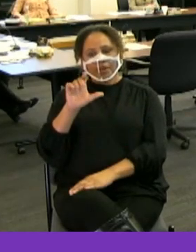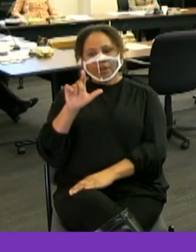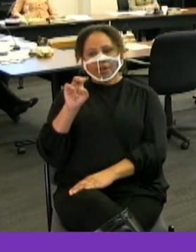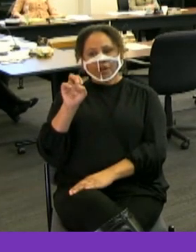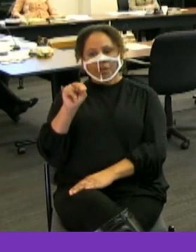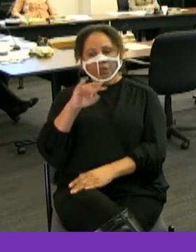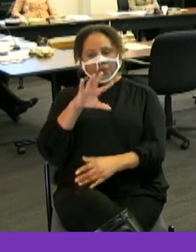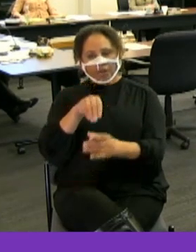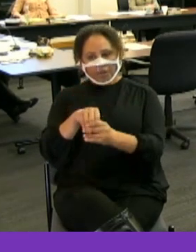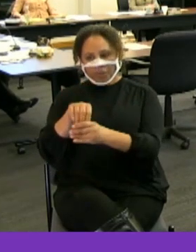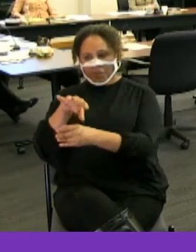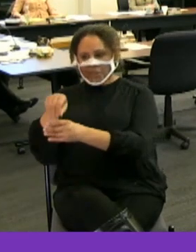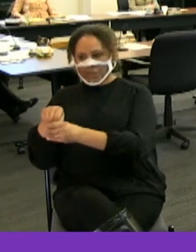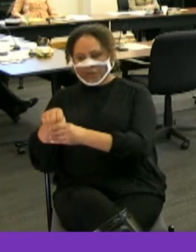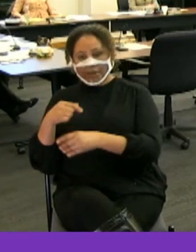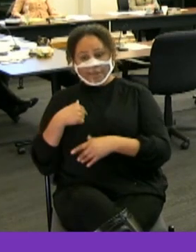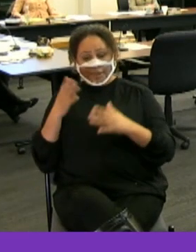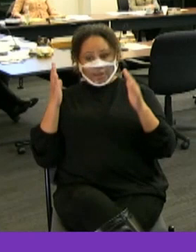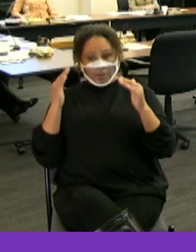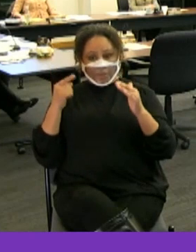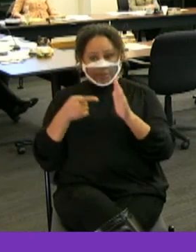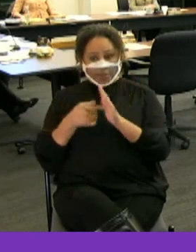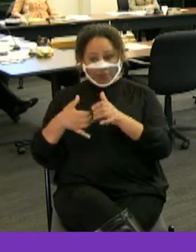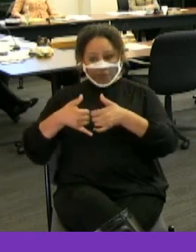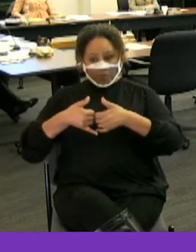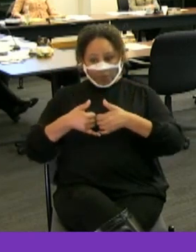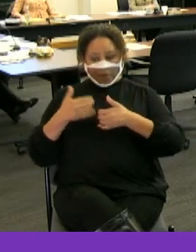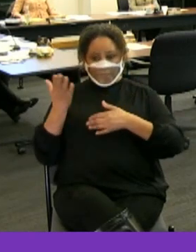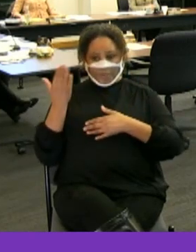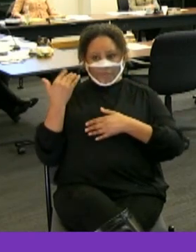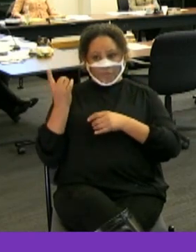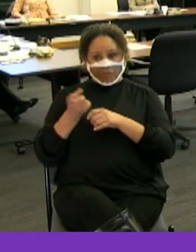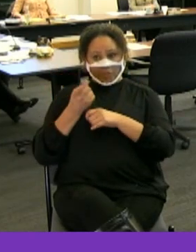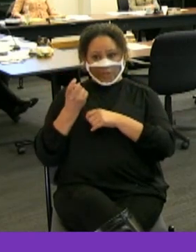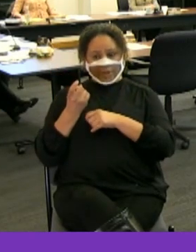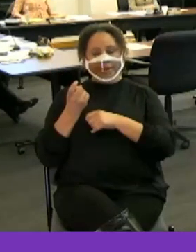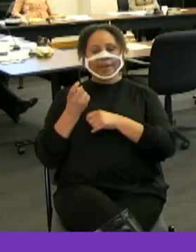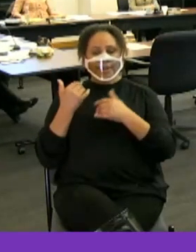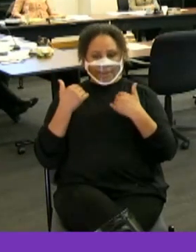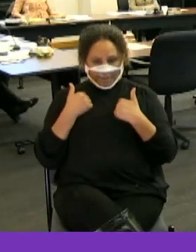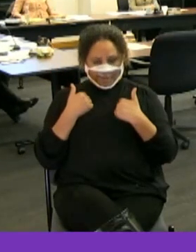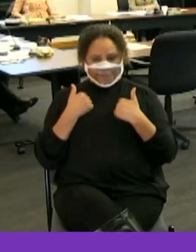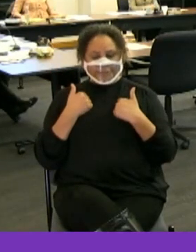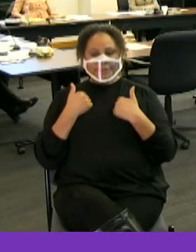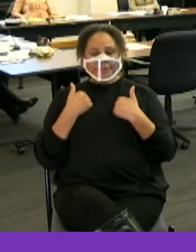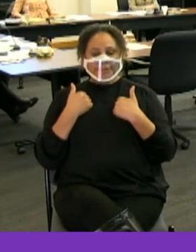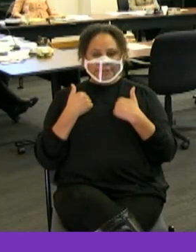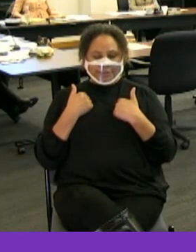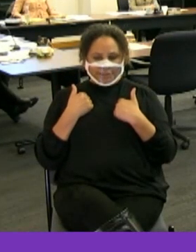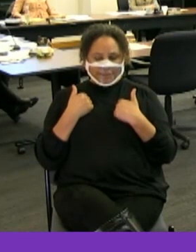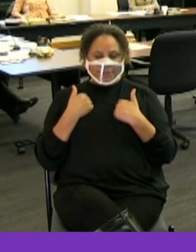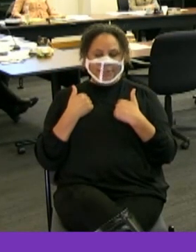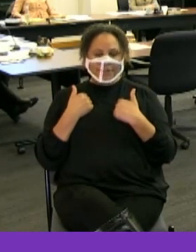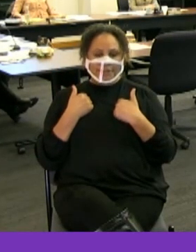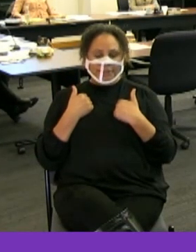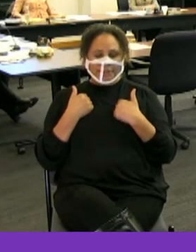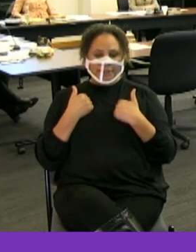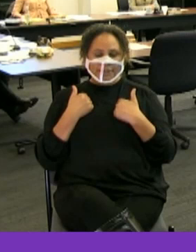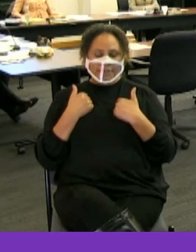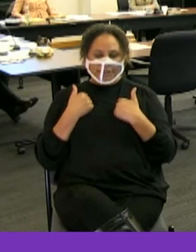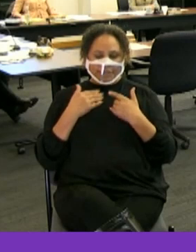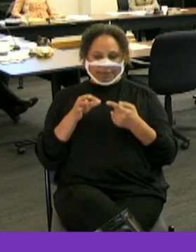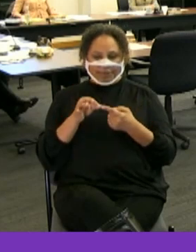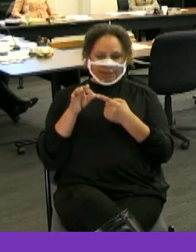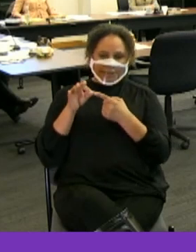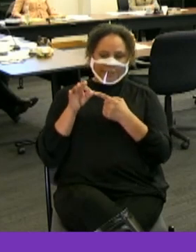I really hope that this award that we got has significant qualitative and quantitative